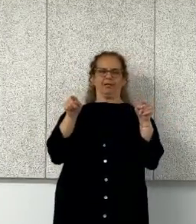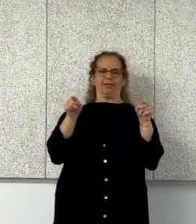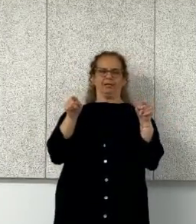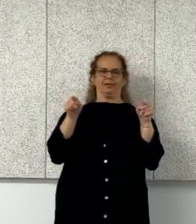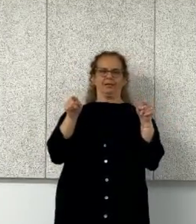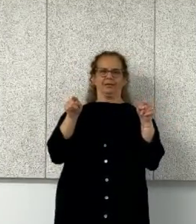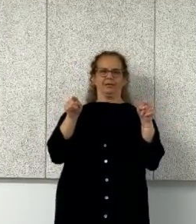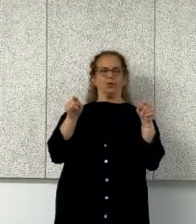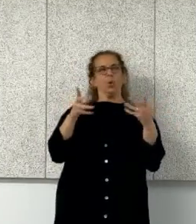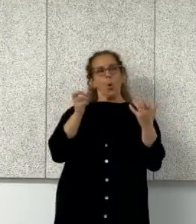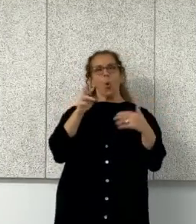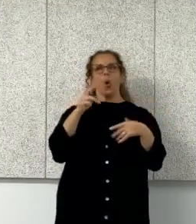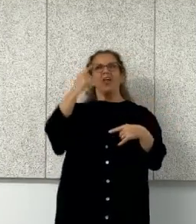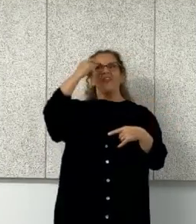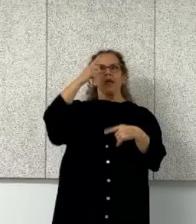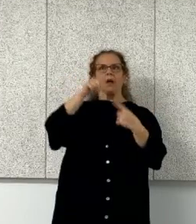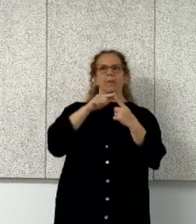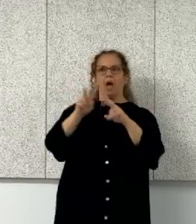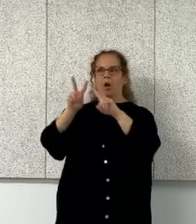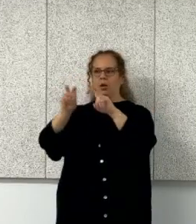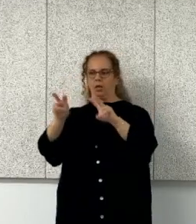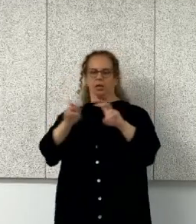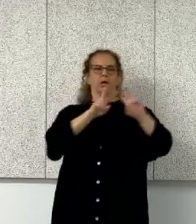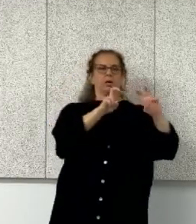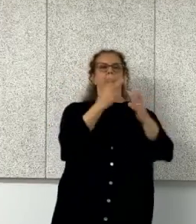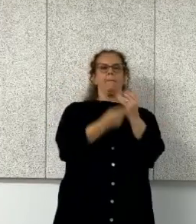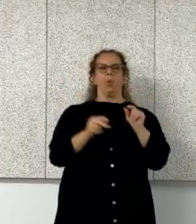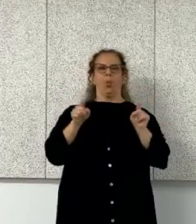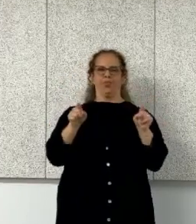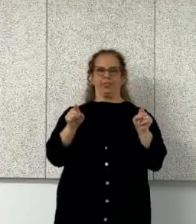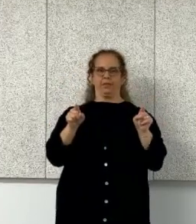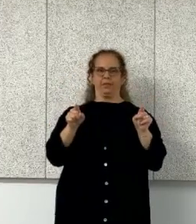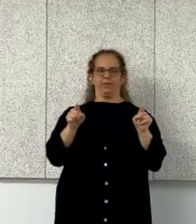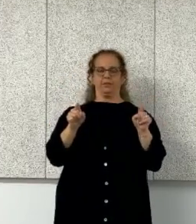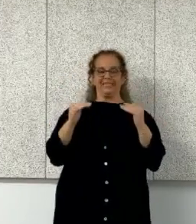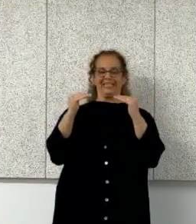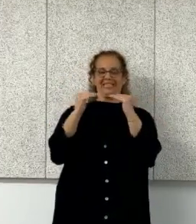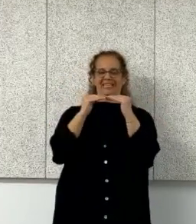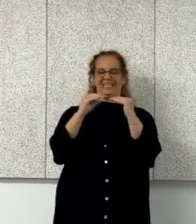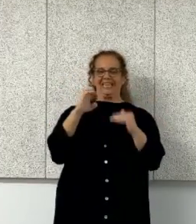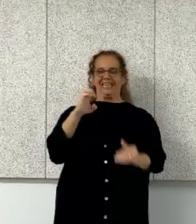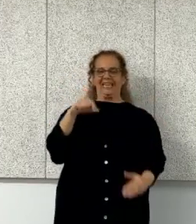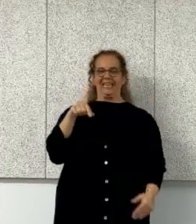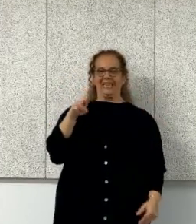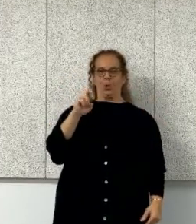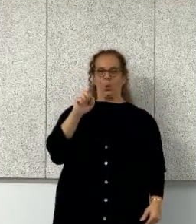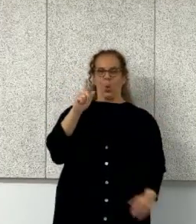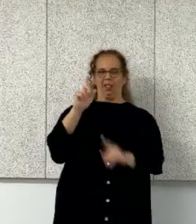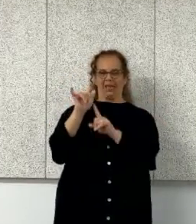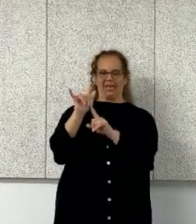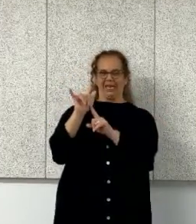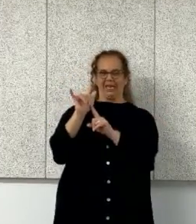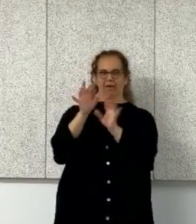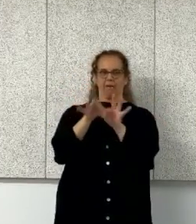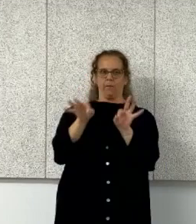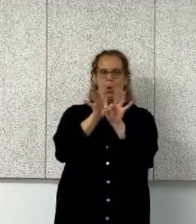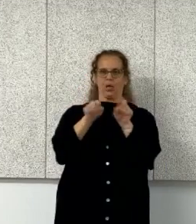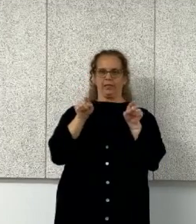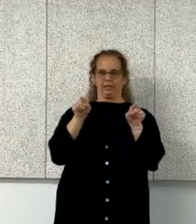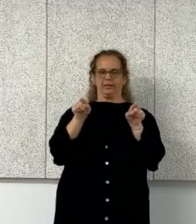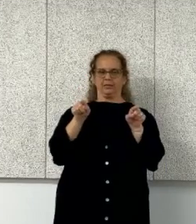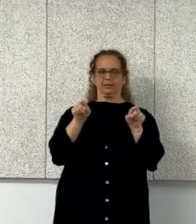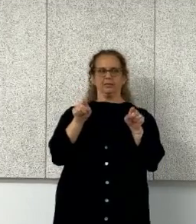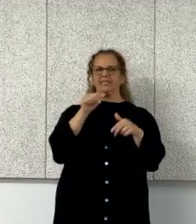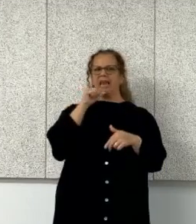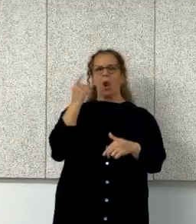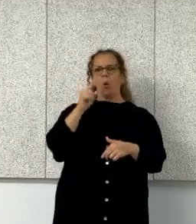both in a relationship that makes sense. I'll strike the word equally, because I don't think that for every show or for every organization it'll be